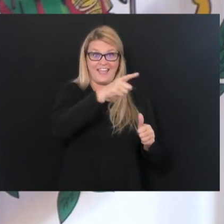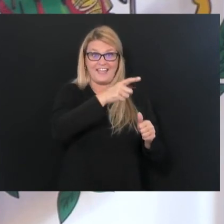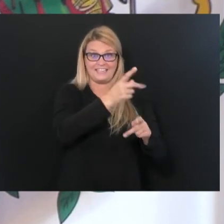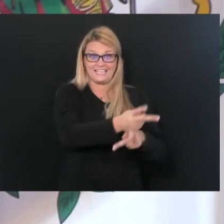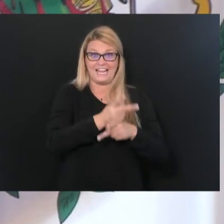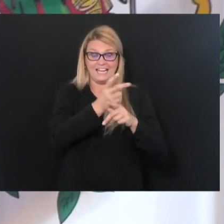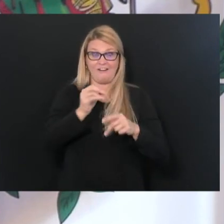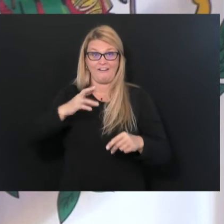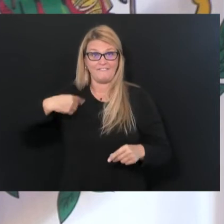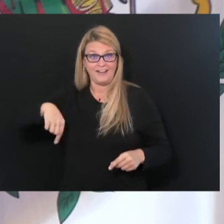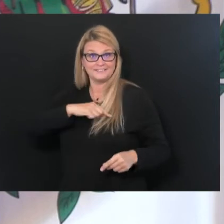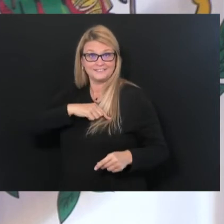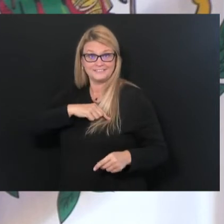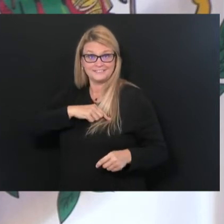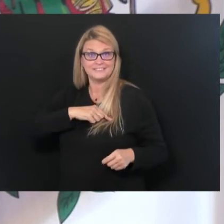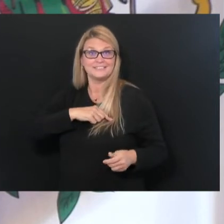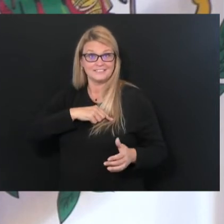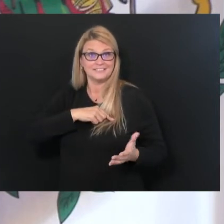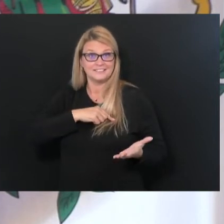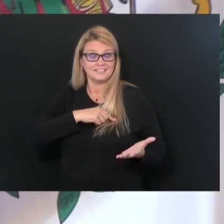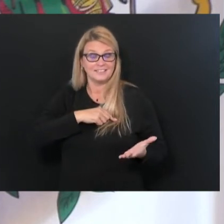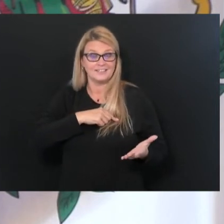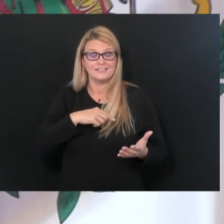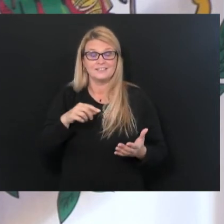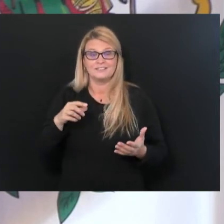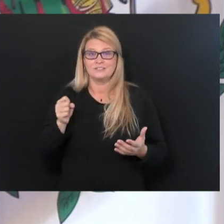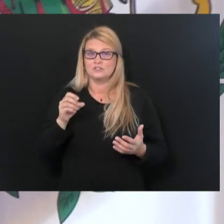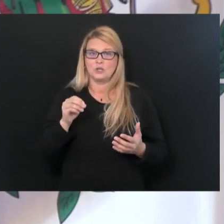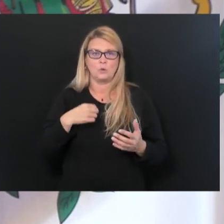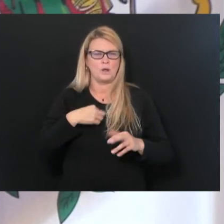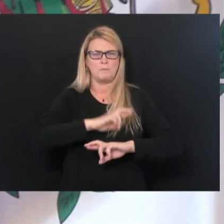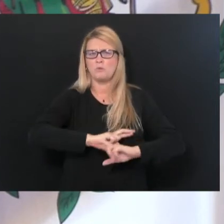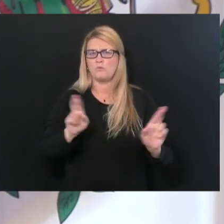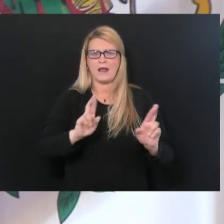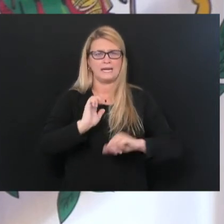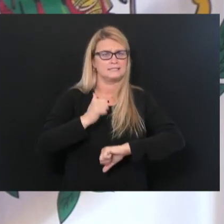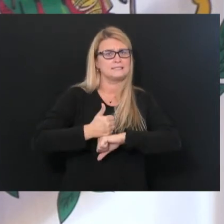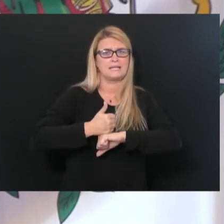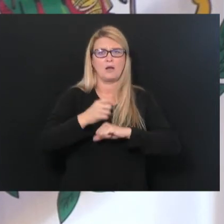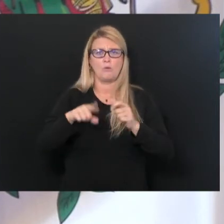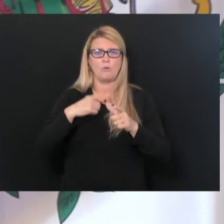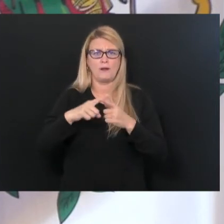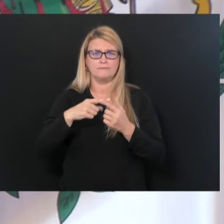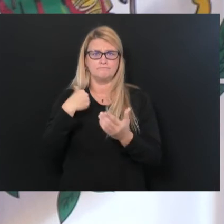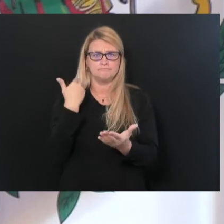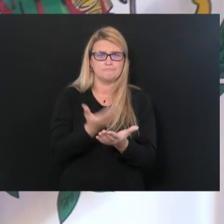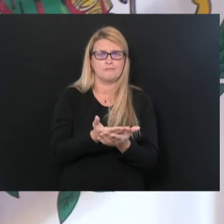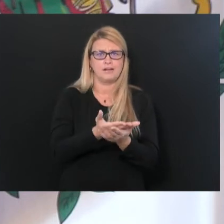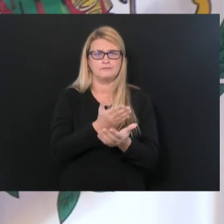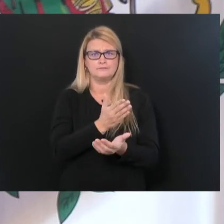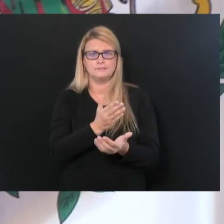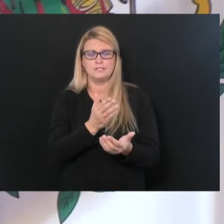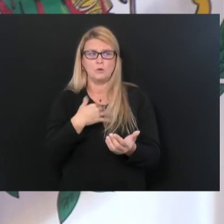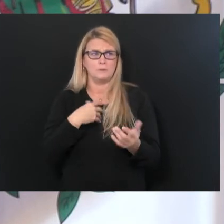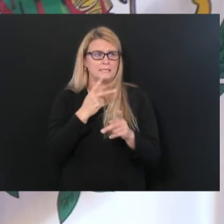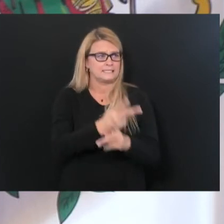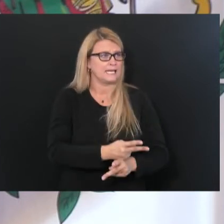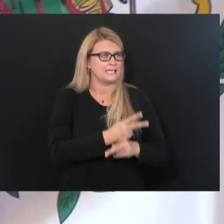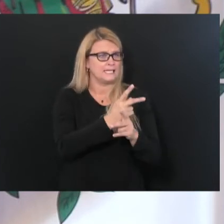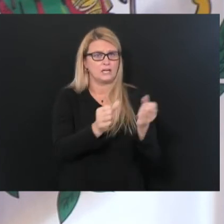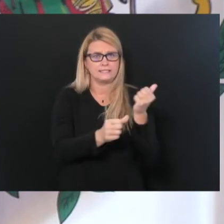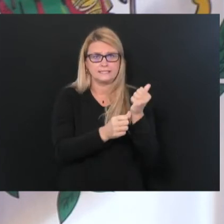us. And so, we'll be all over this. We'll be all over, taking care of our assisted living and